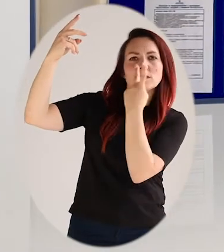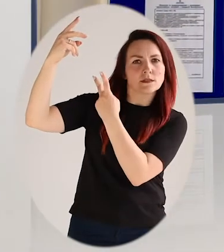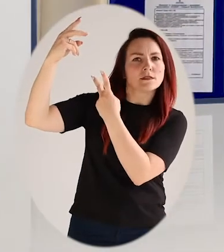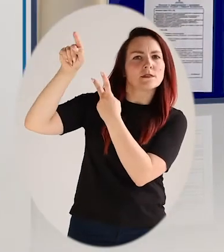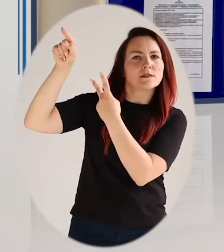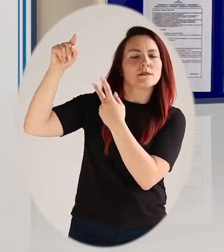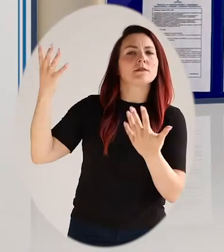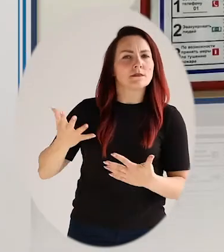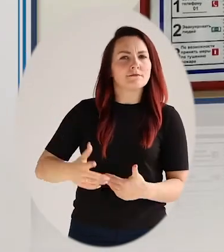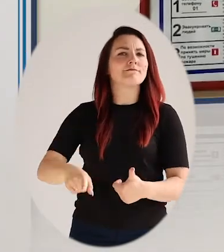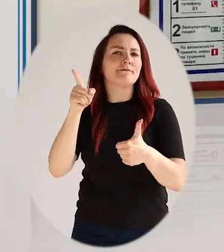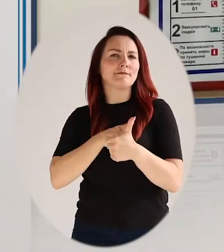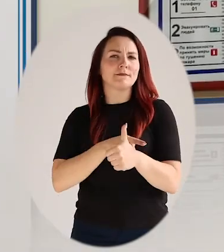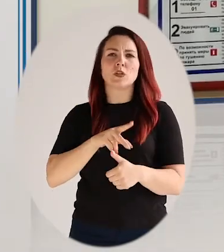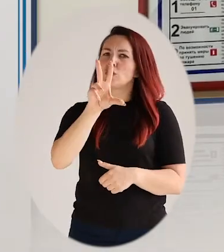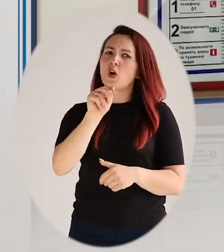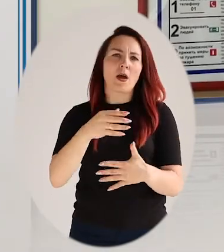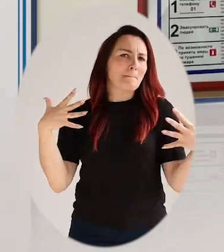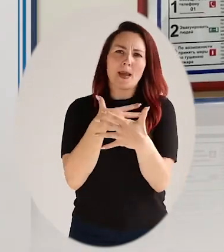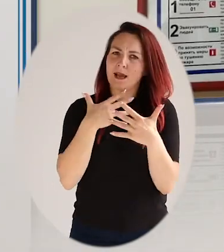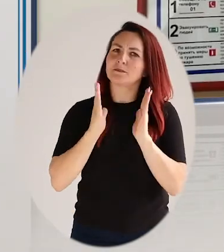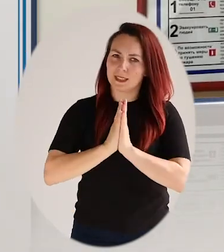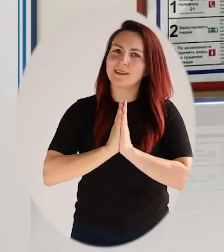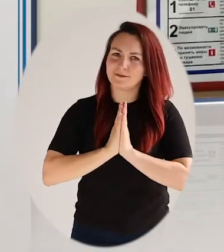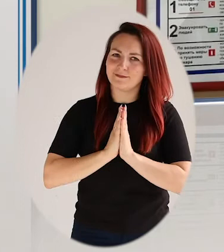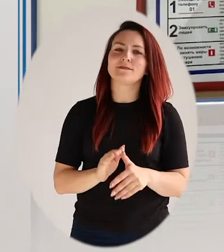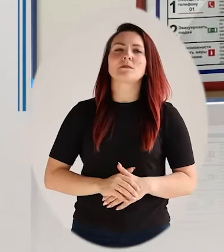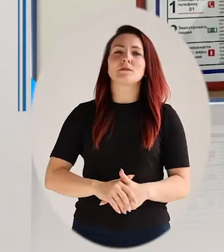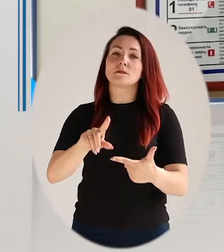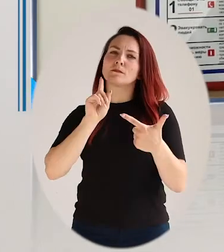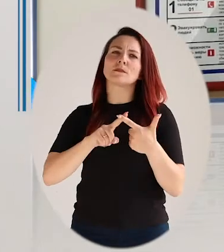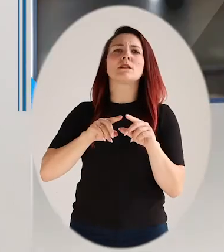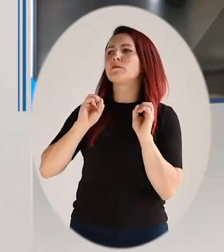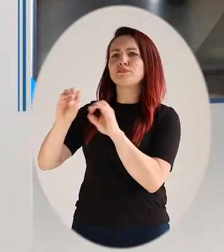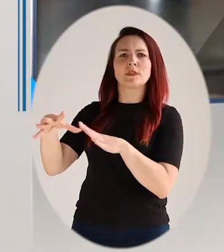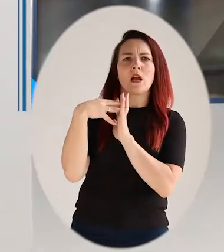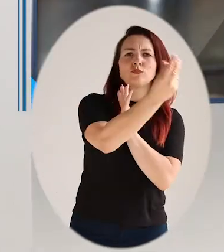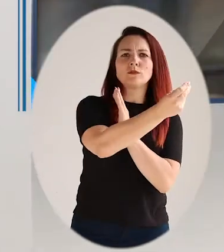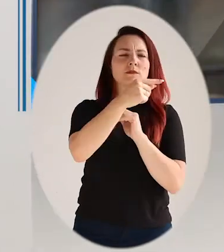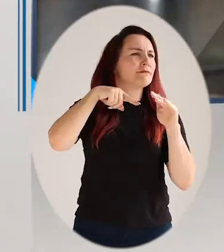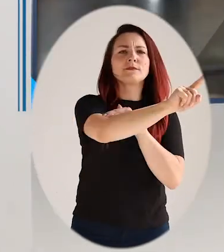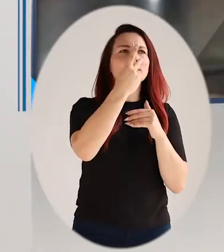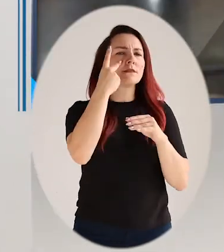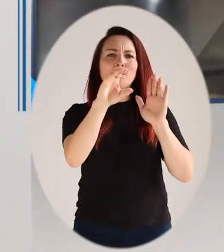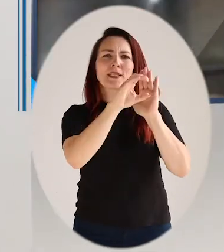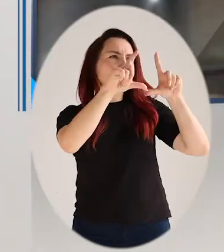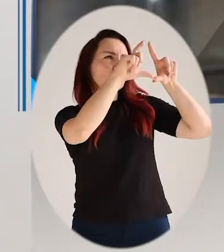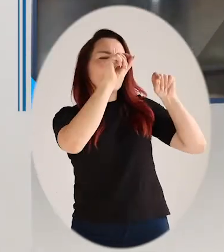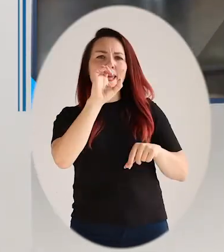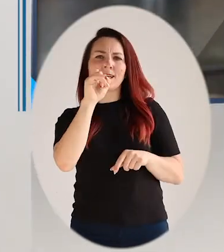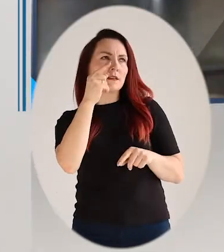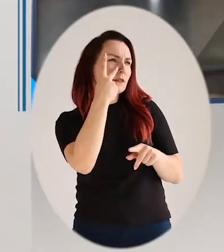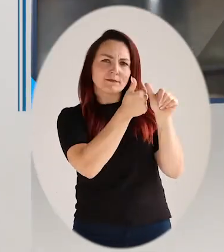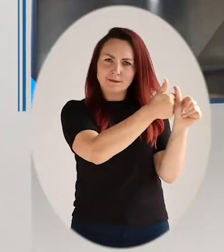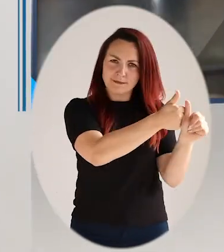system is triggered, we ask you, do not panic, leave the compartment by the nearest escape route, navigated by the direction